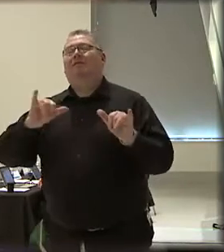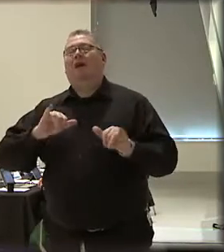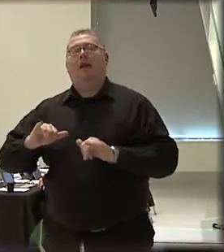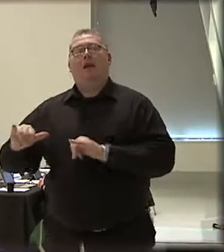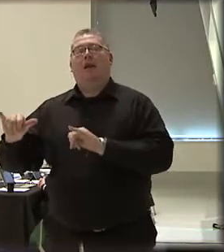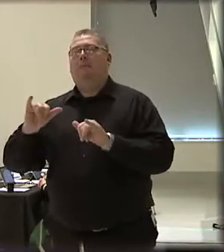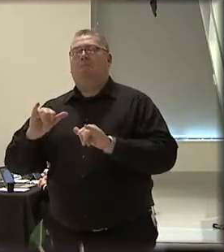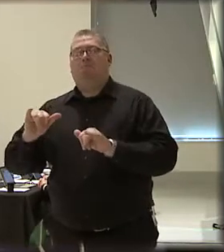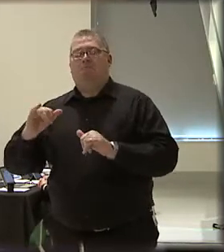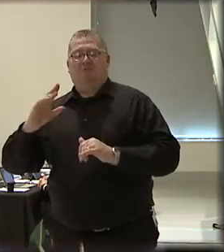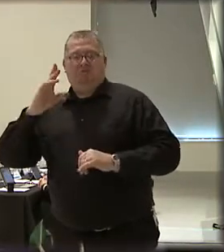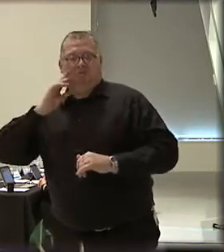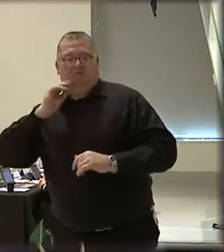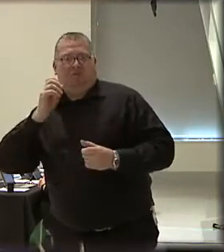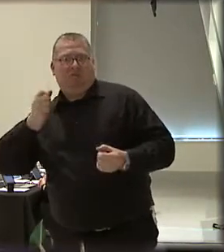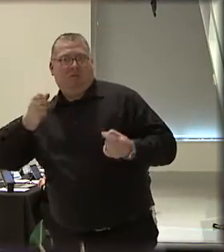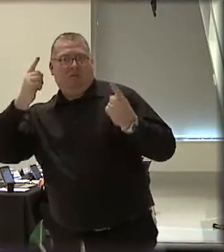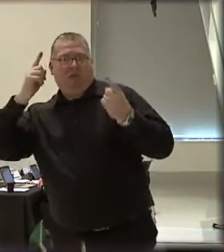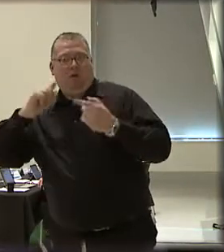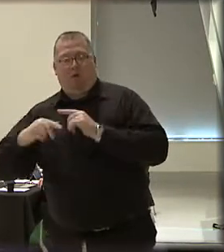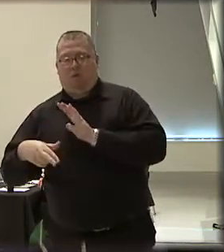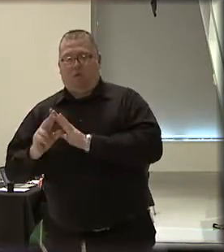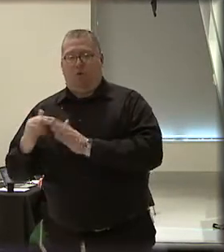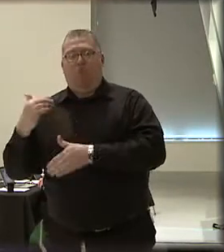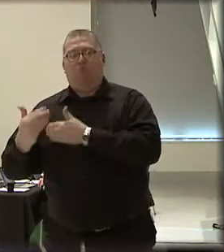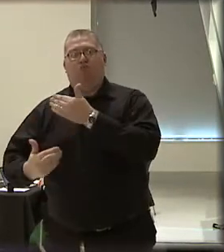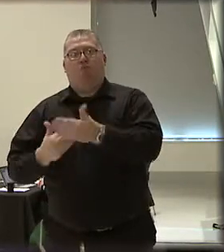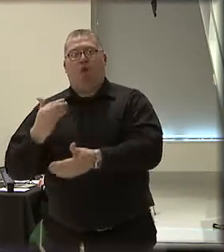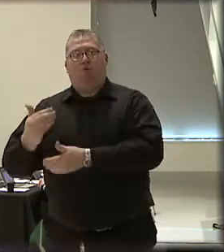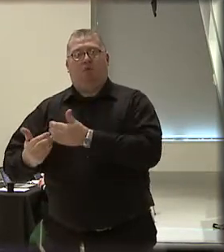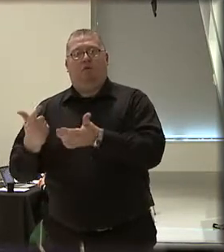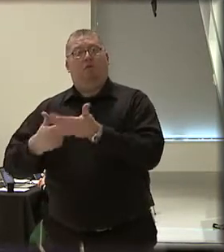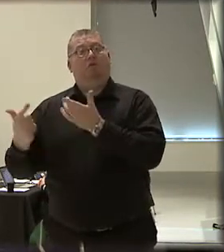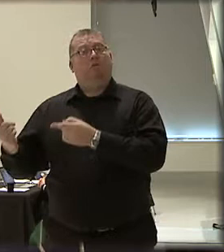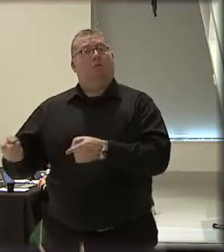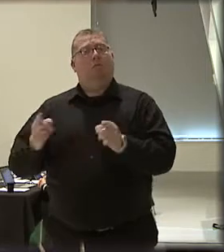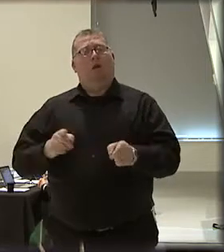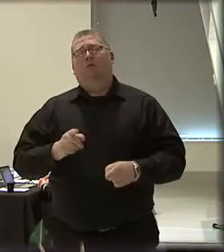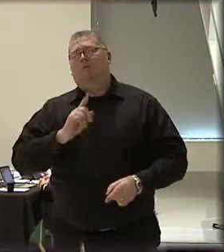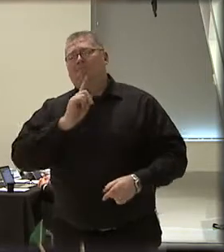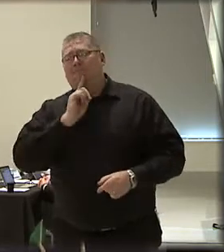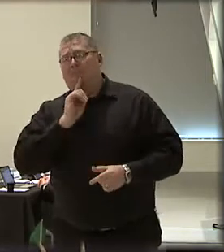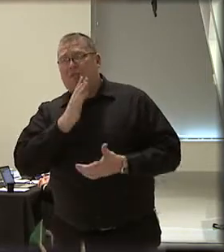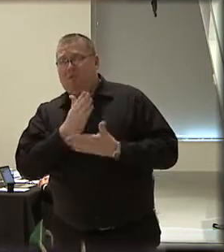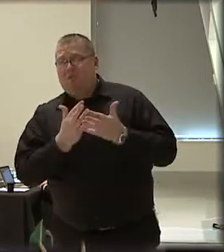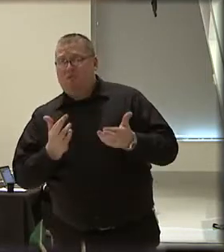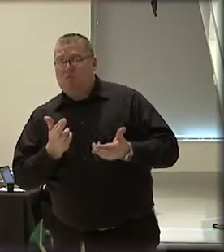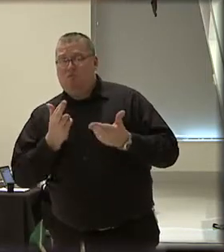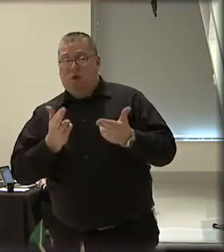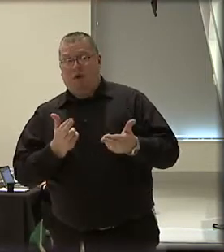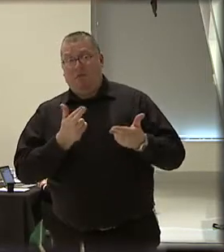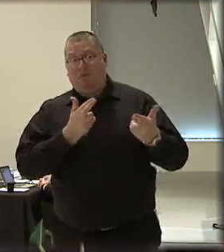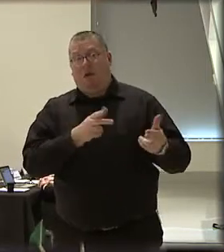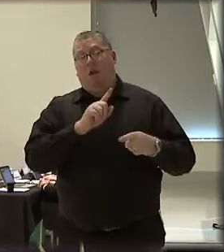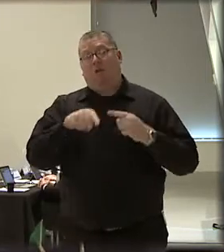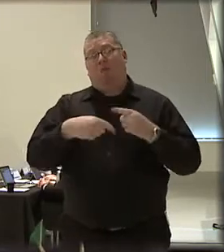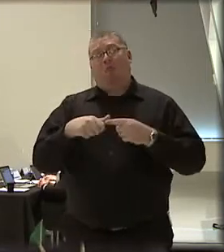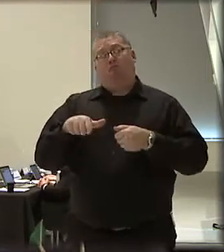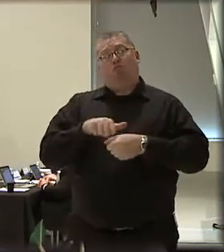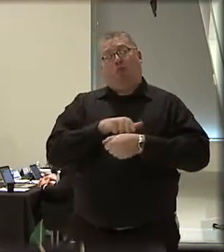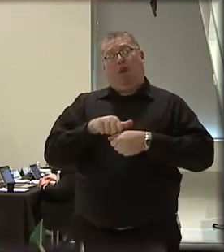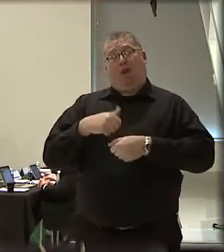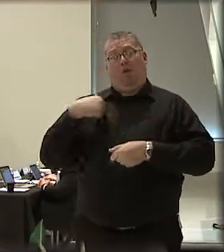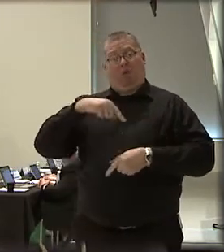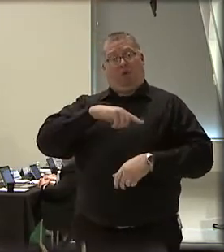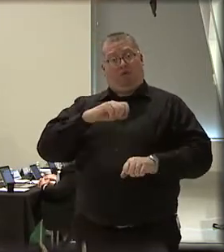in talking about the review process of film. So are there recommendations around practices that we can